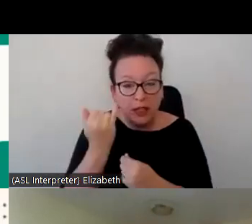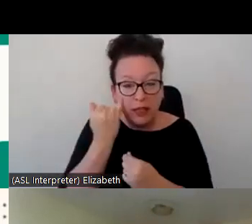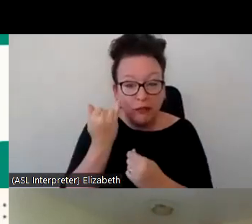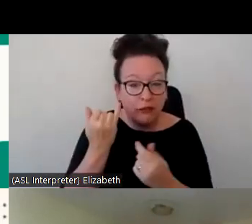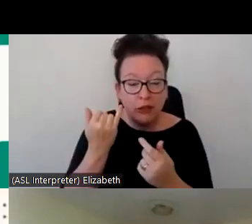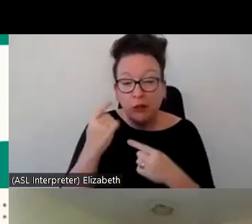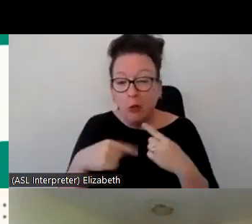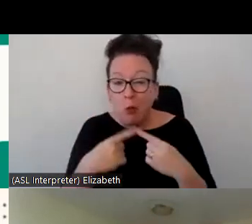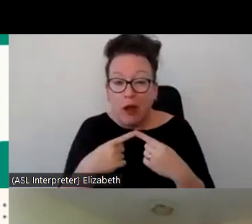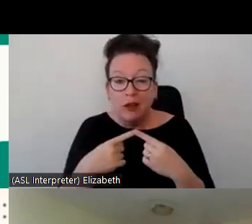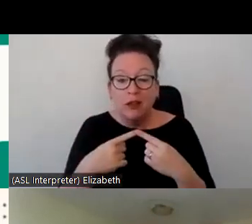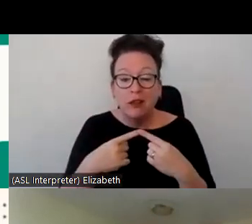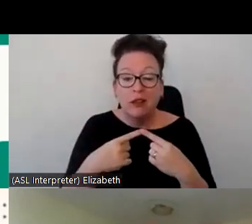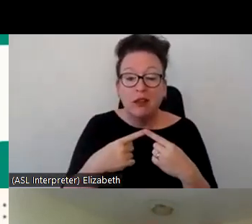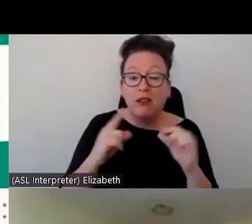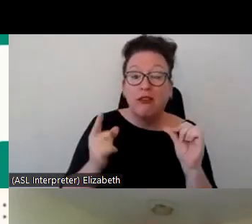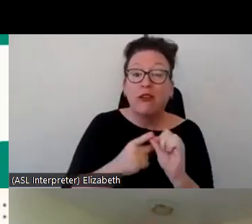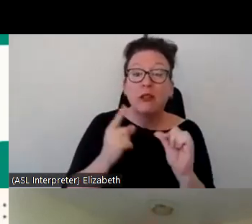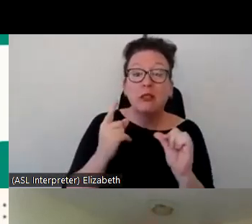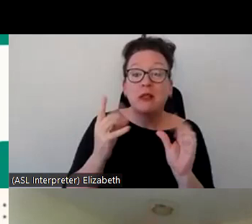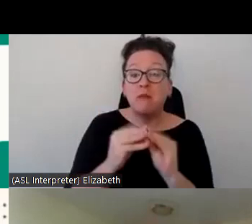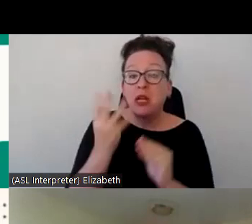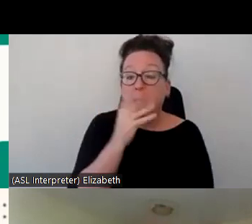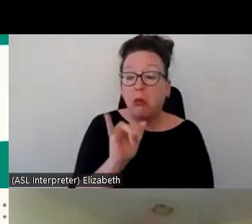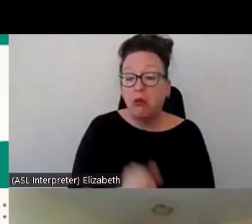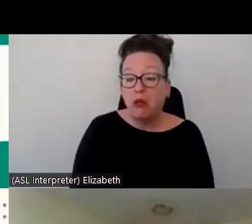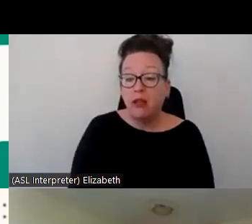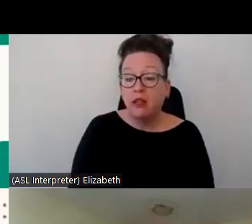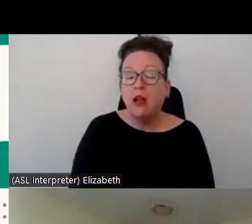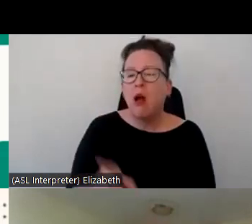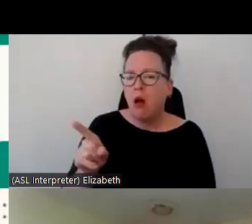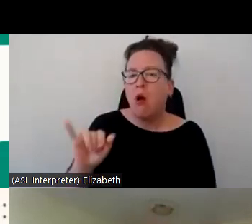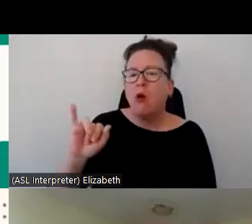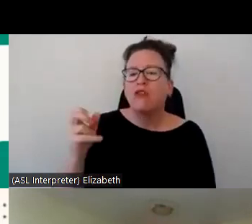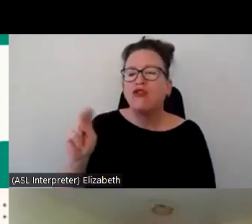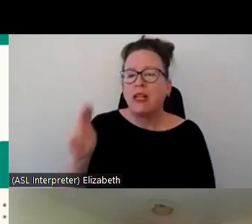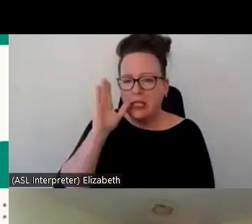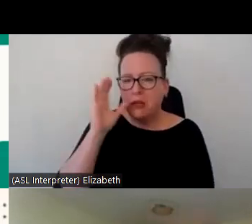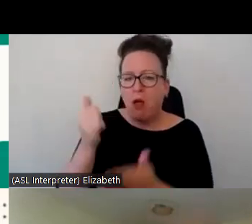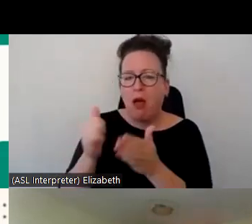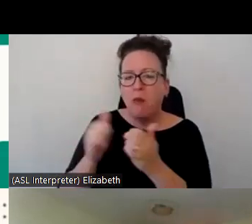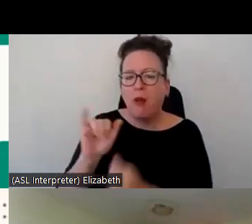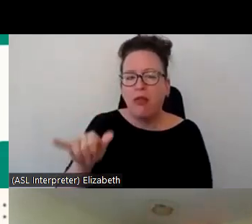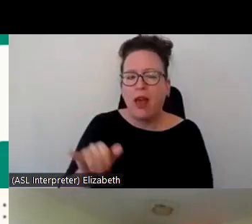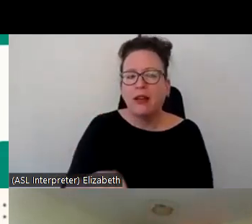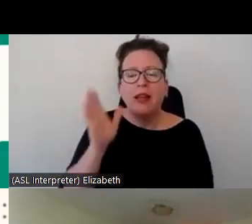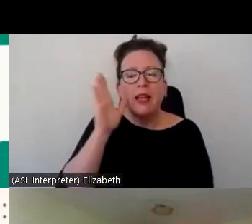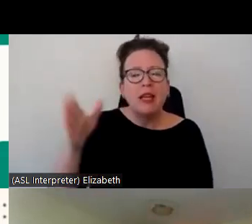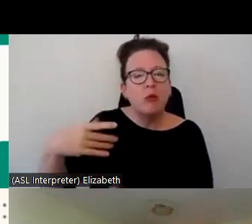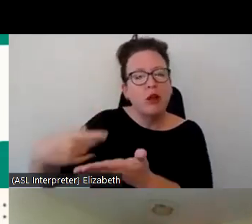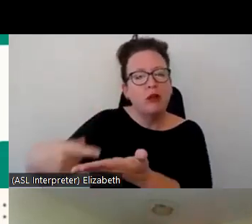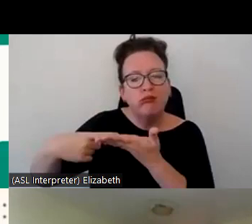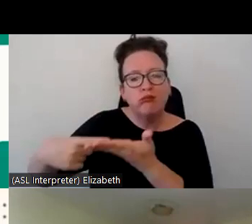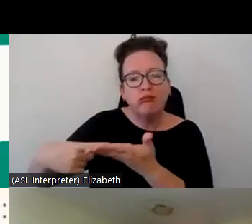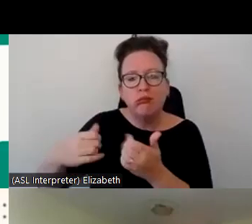what the first meeting would be. Yeah, Justin can help you do that. Okay. He'll sort of talk to you about what the